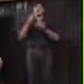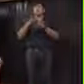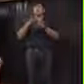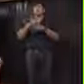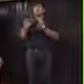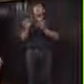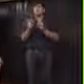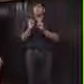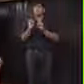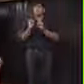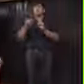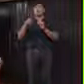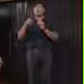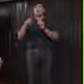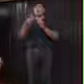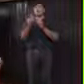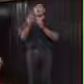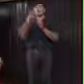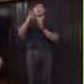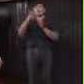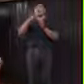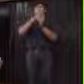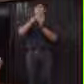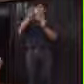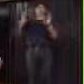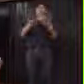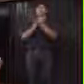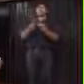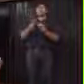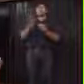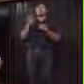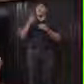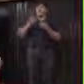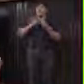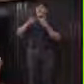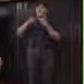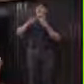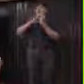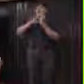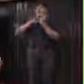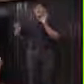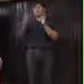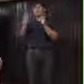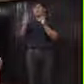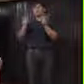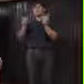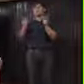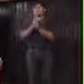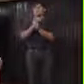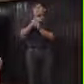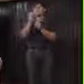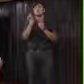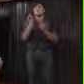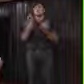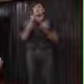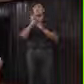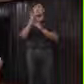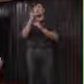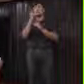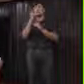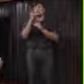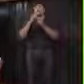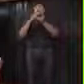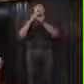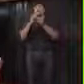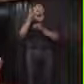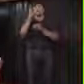so something had to come in its place if it had to be done. But I think one of the key questions which has